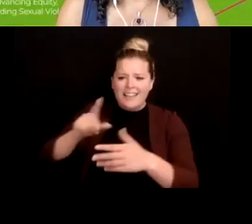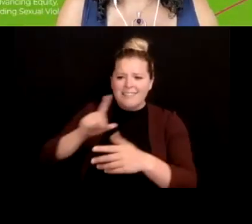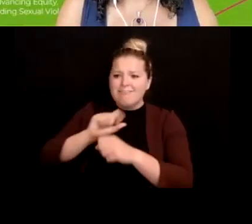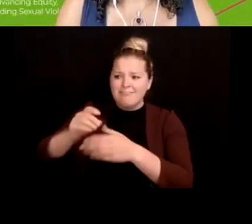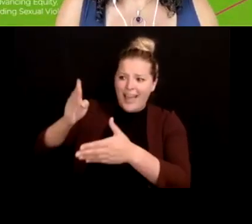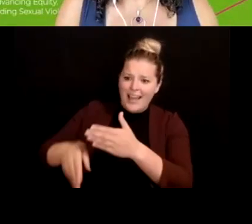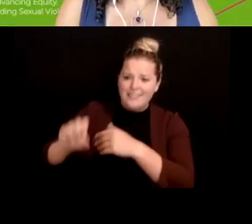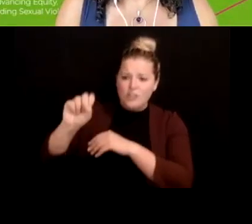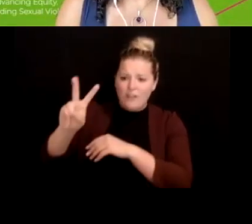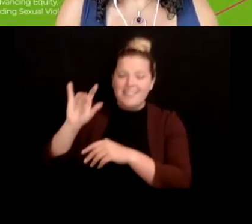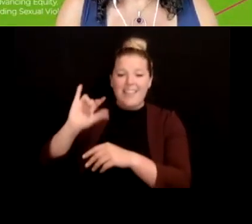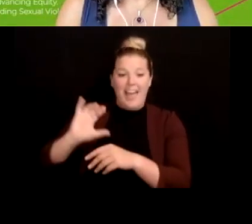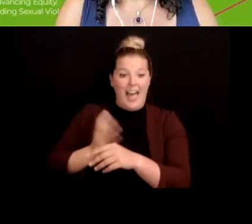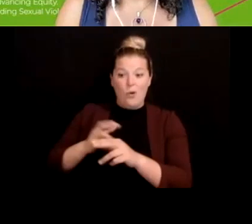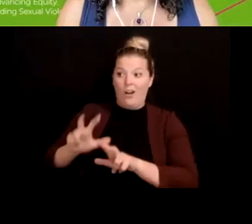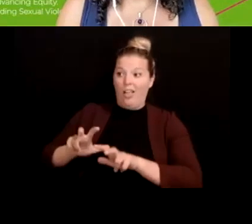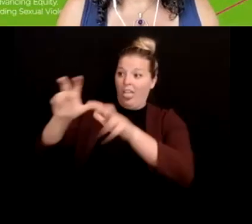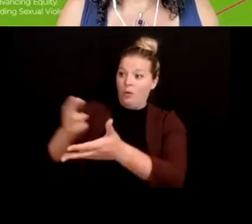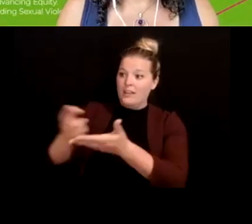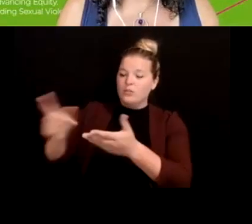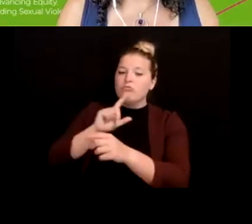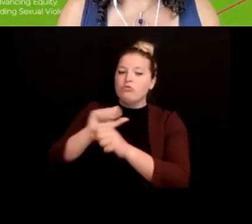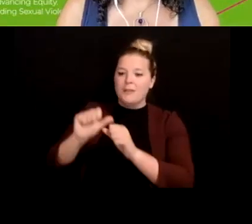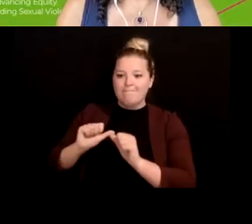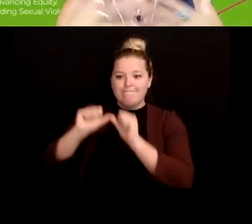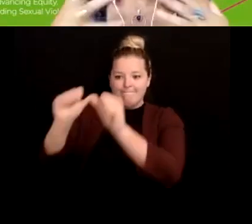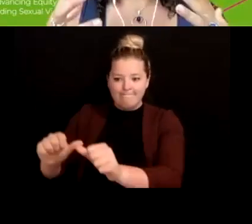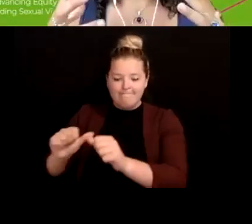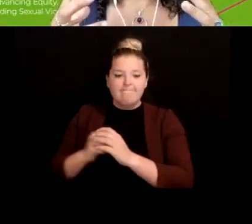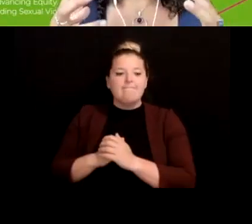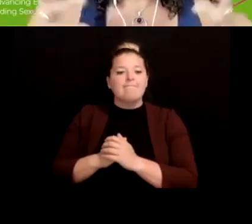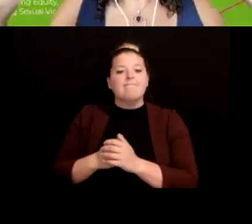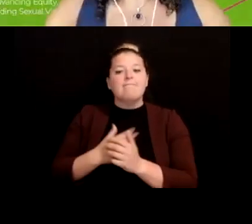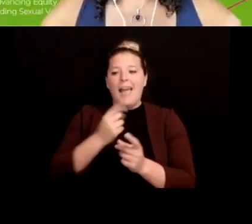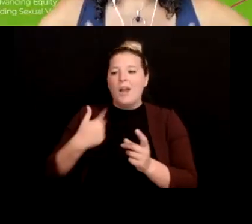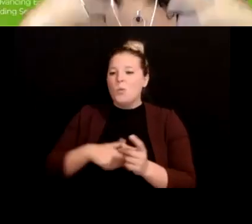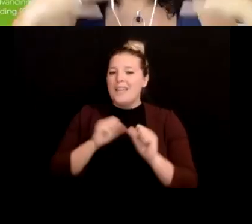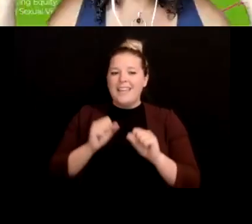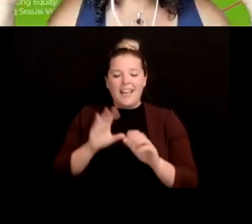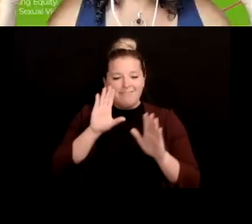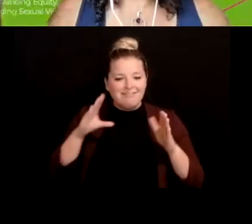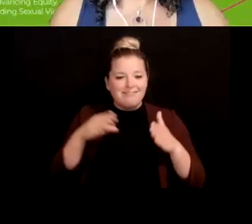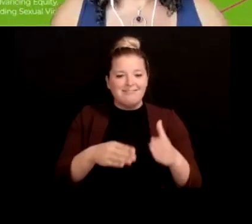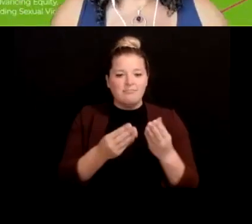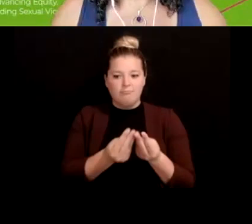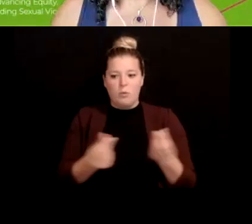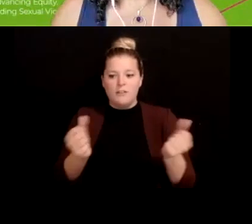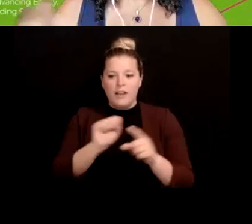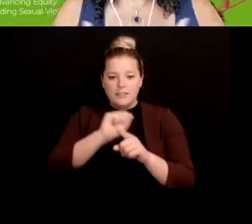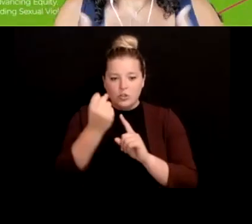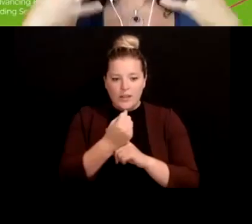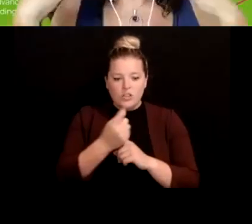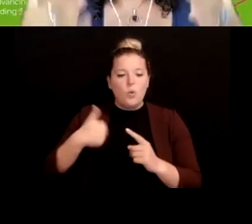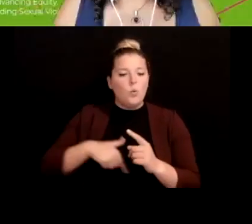perpetrating it. And then we can move beyond statements to rectifying the situation by upending the system,